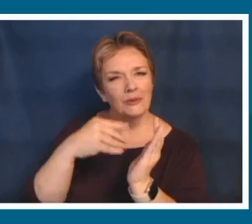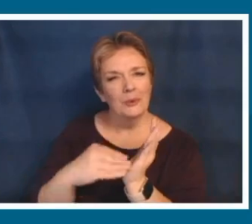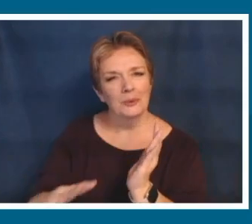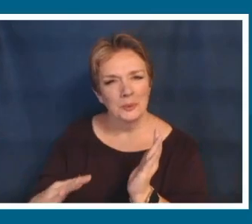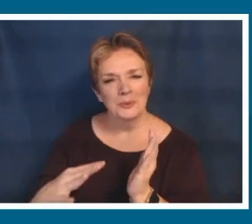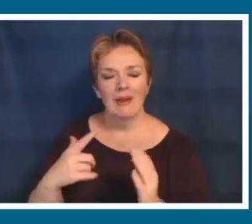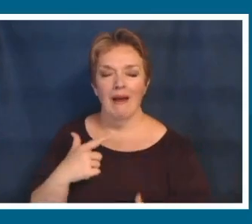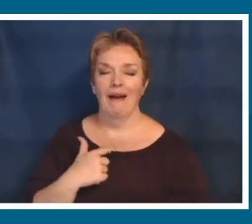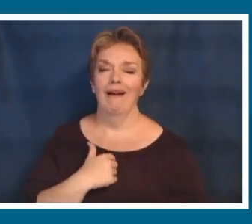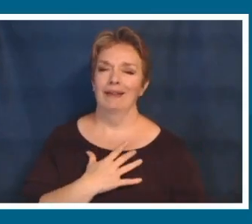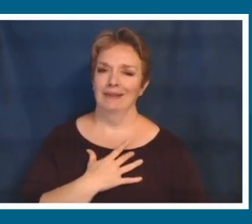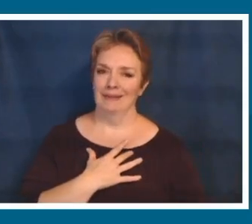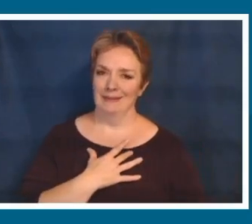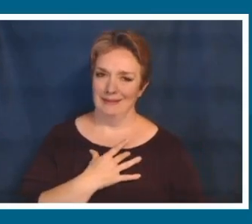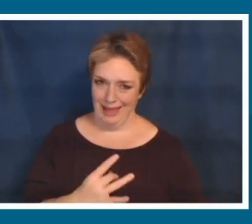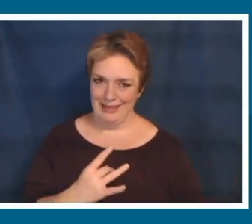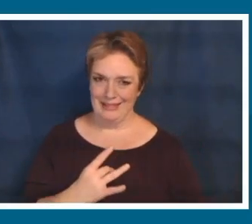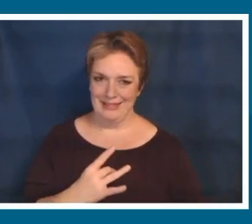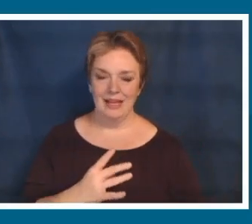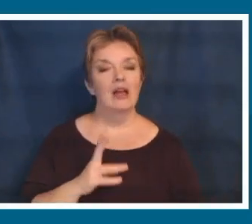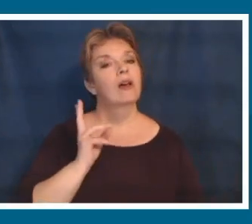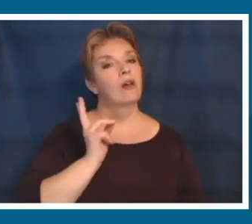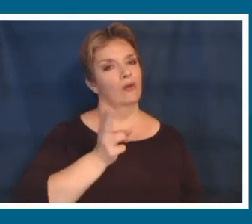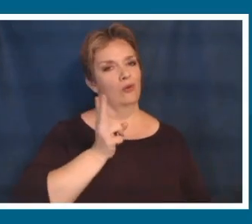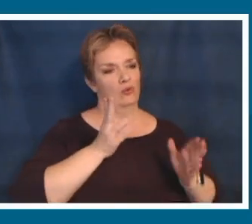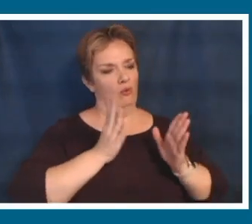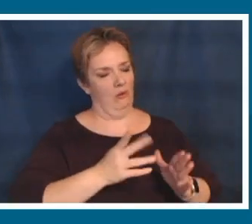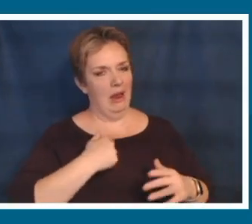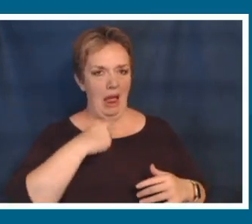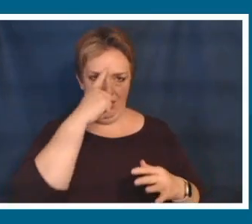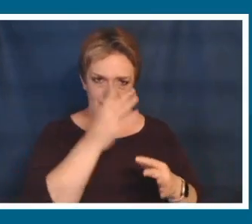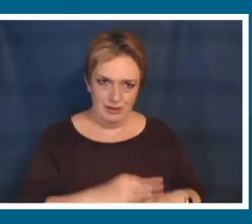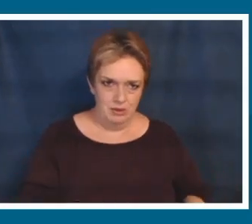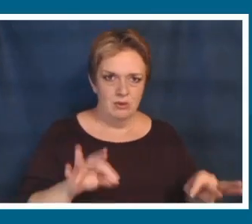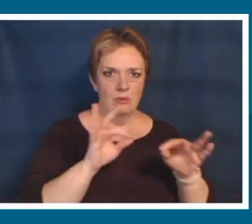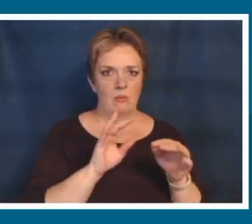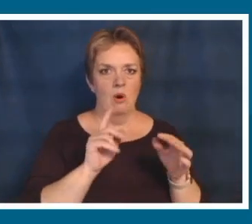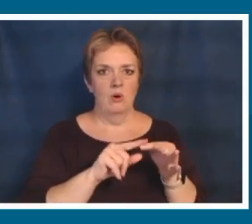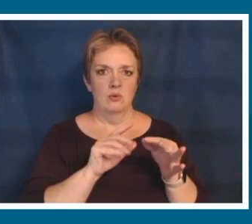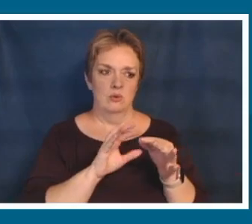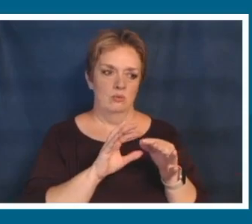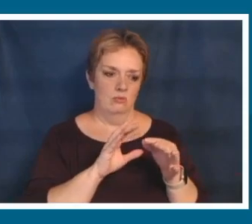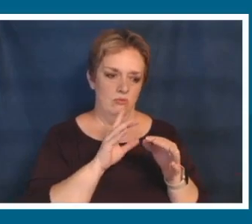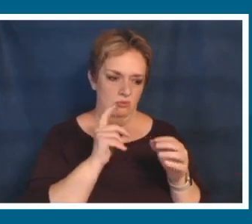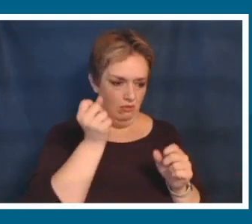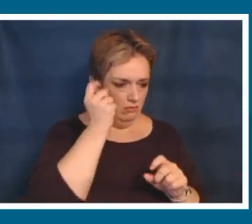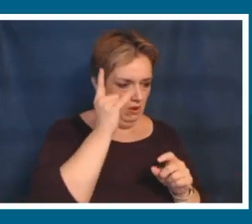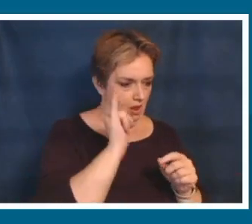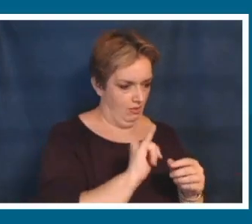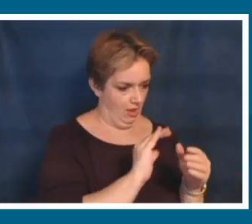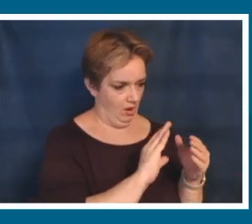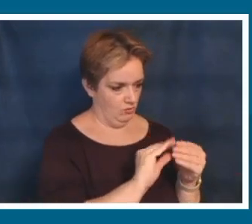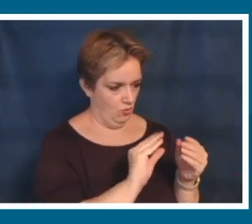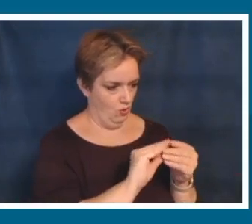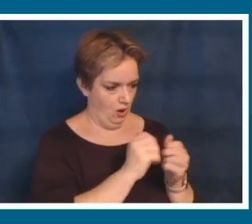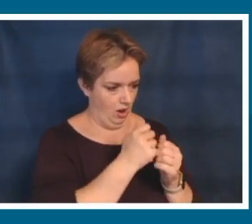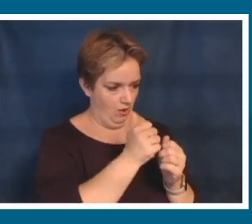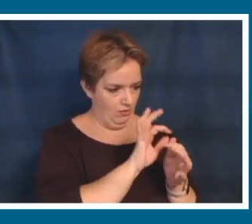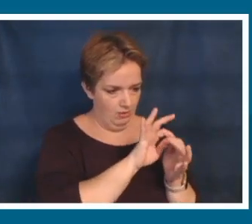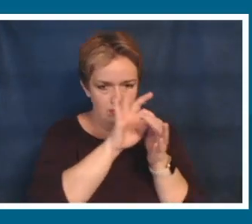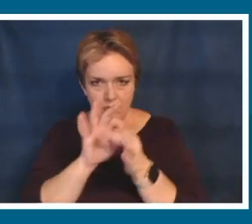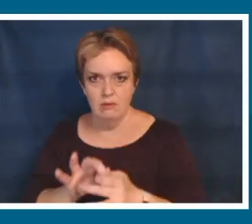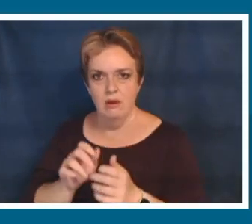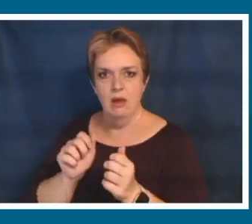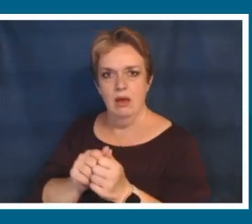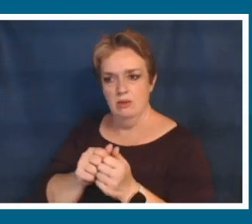The historian part of me thinks it's really important to corroborate what it is, the storytelling that we are presenting. And so we